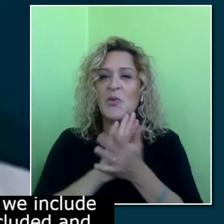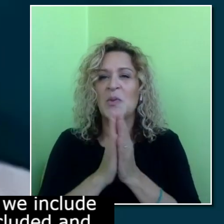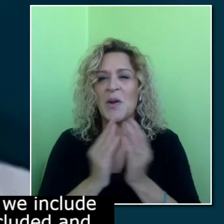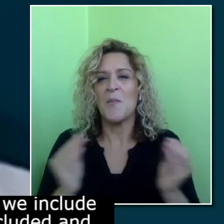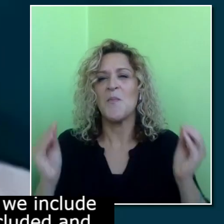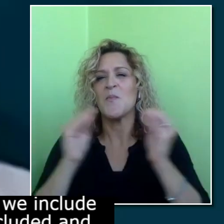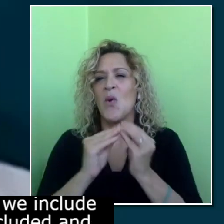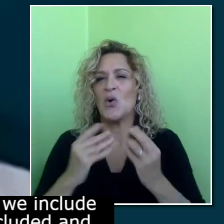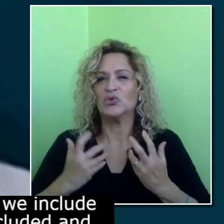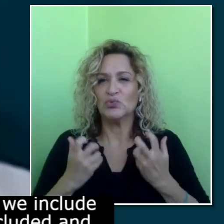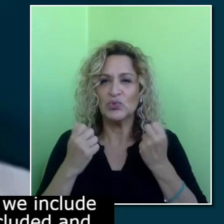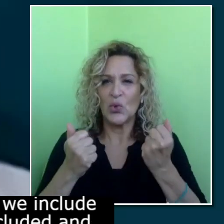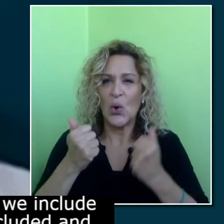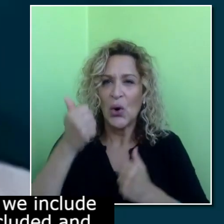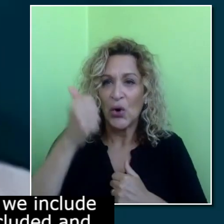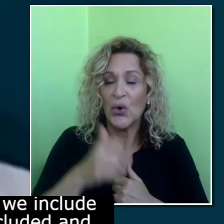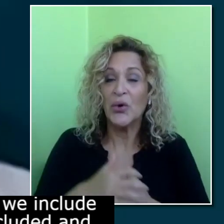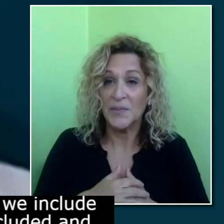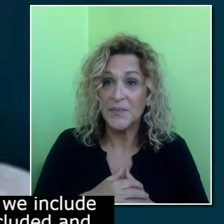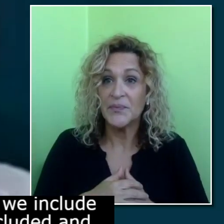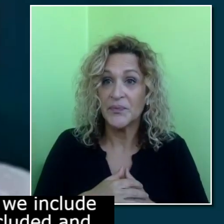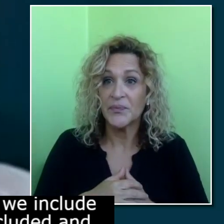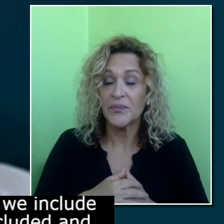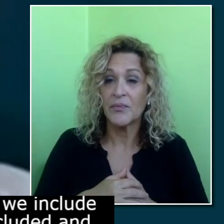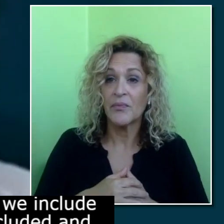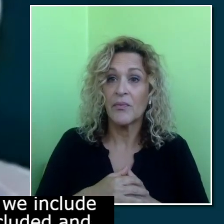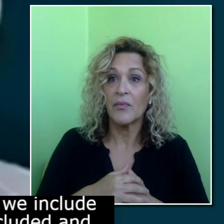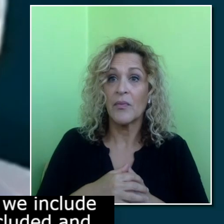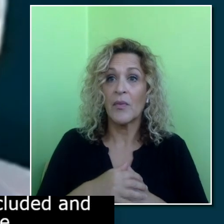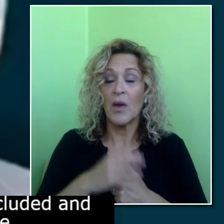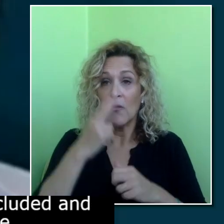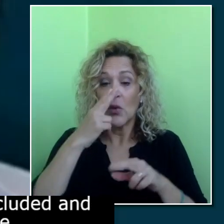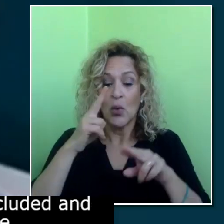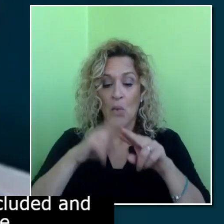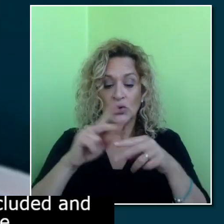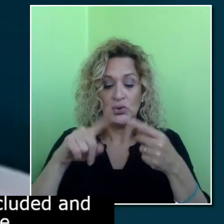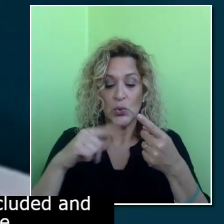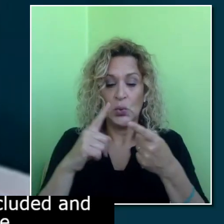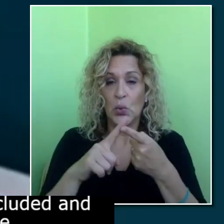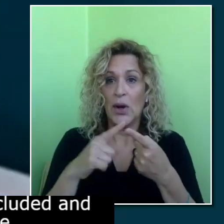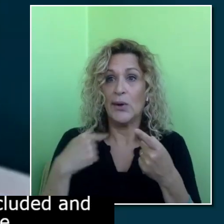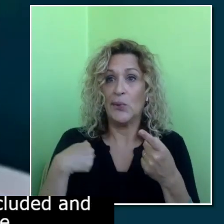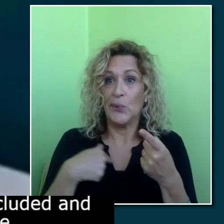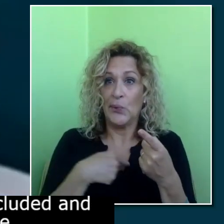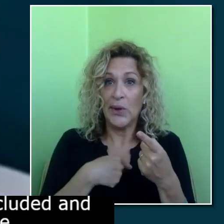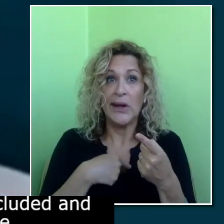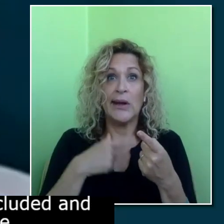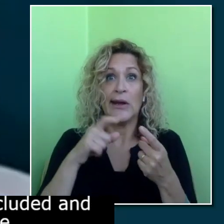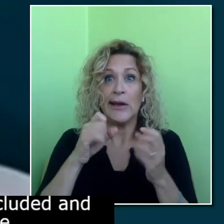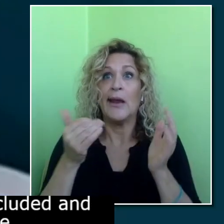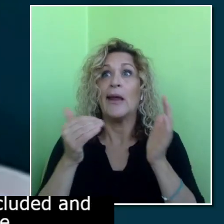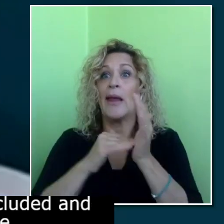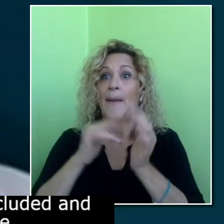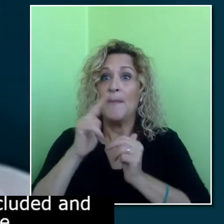And of course, if we wish to build back better from this pandemic, we will need everyone's